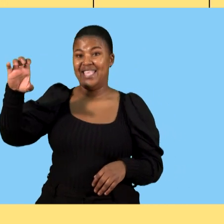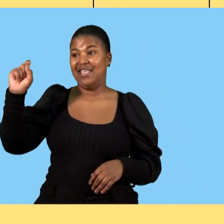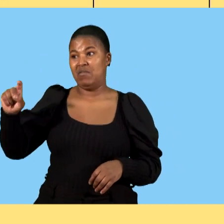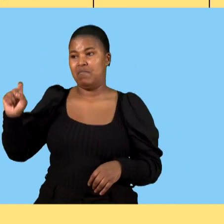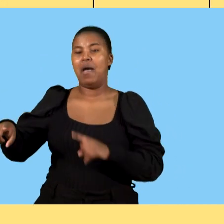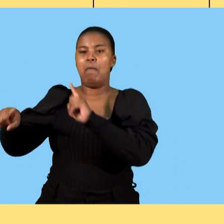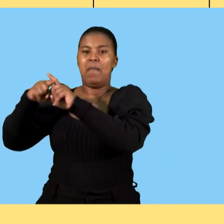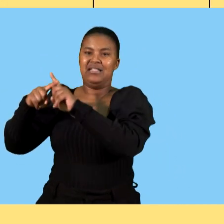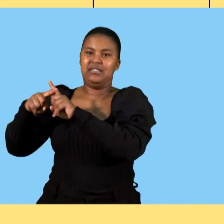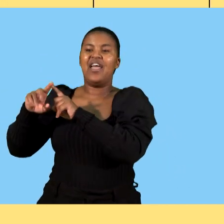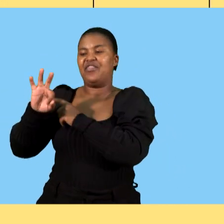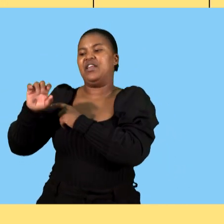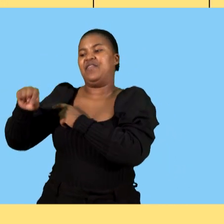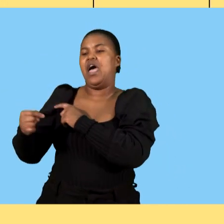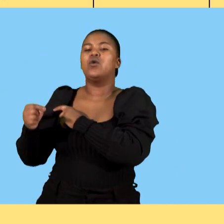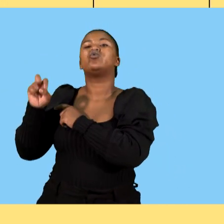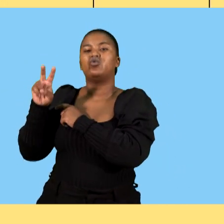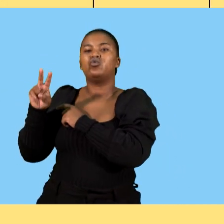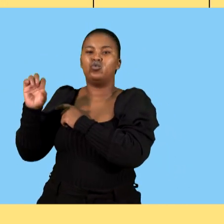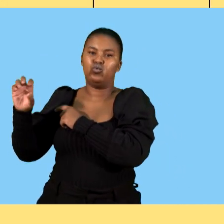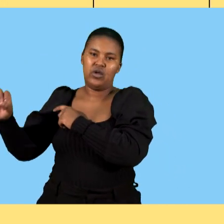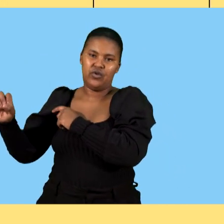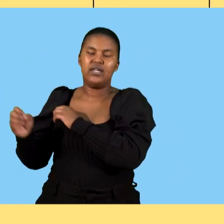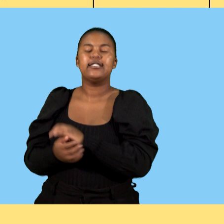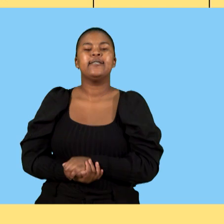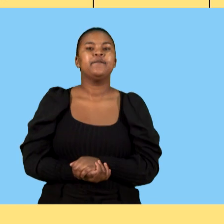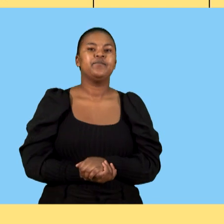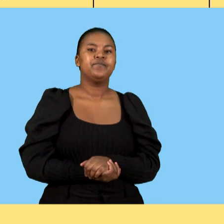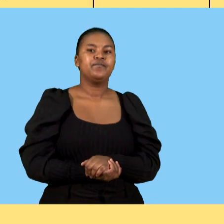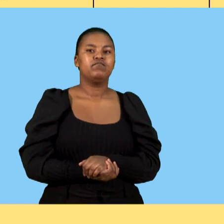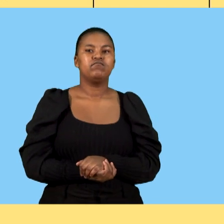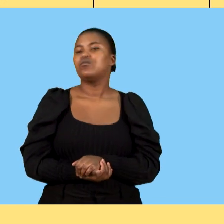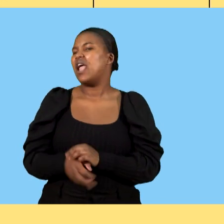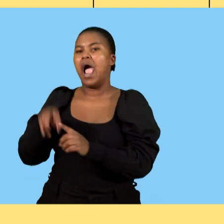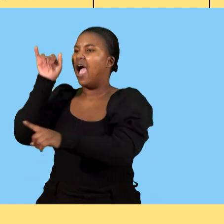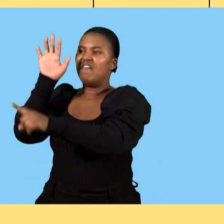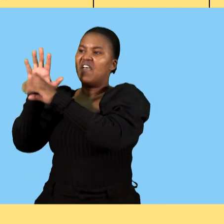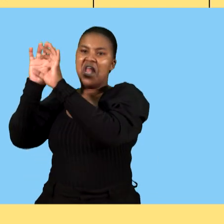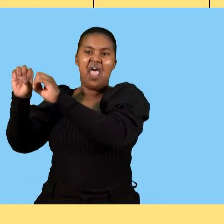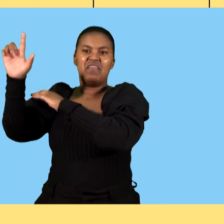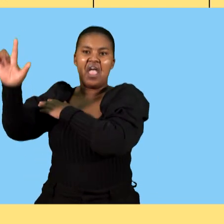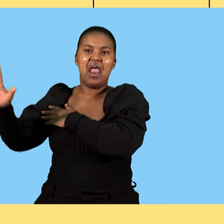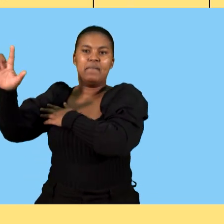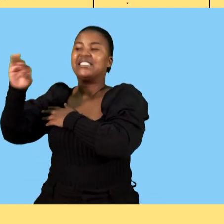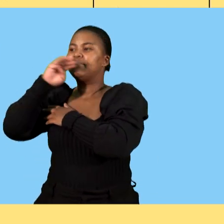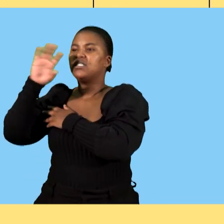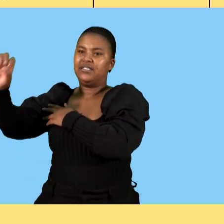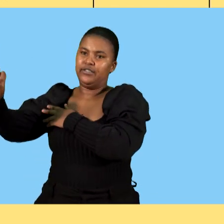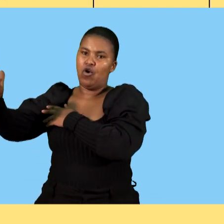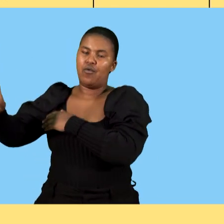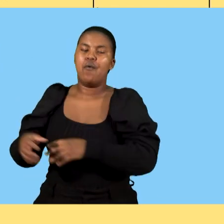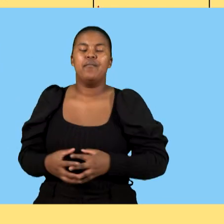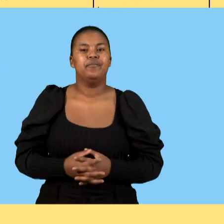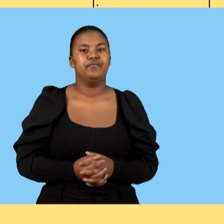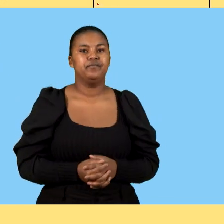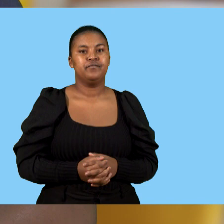will increase with 3.2. It will not affect my liabilities, therefore it